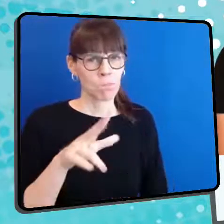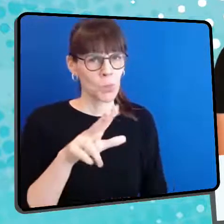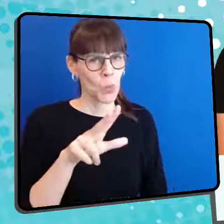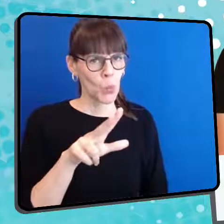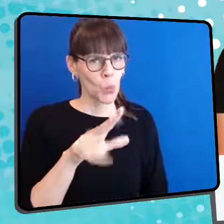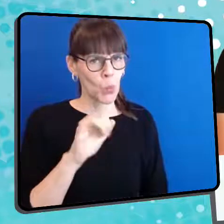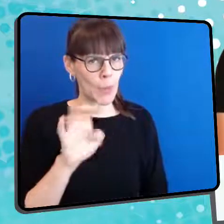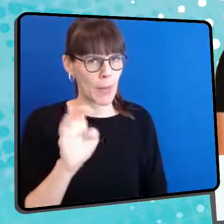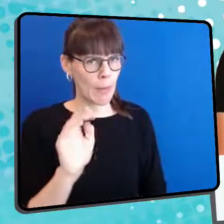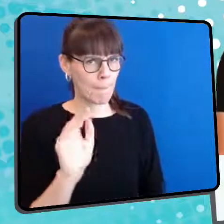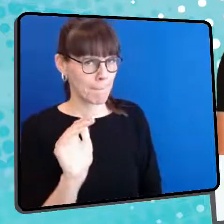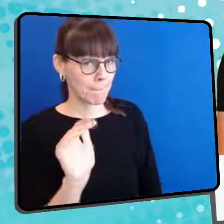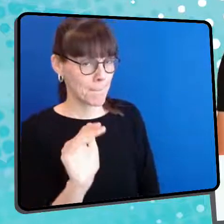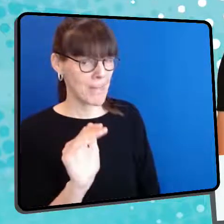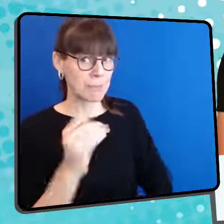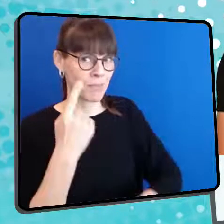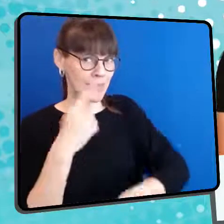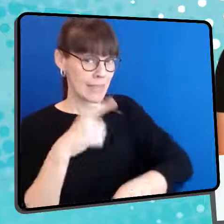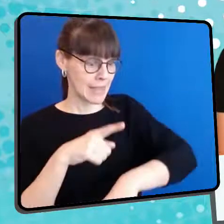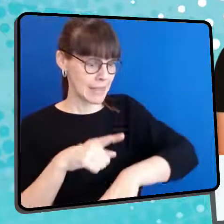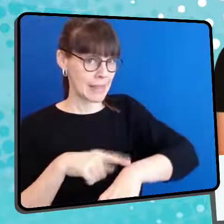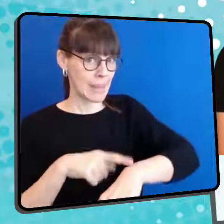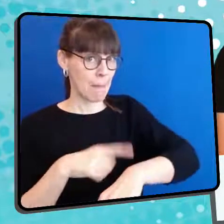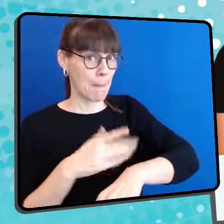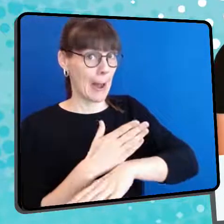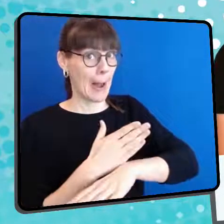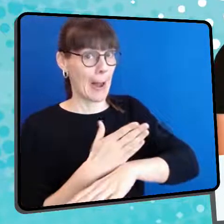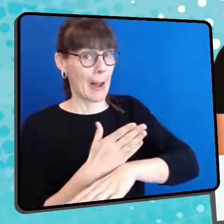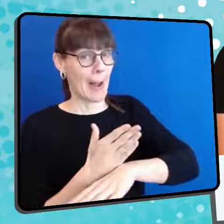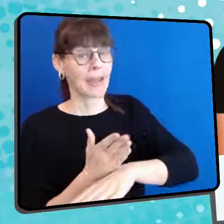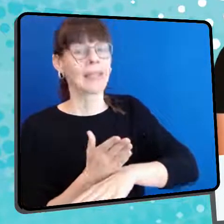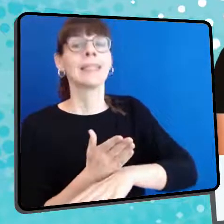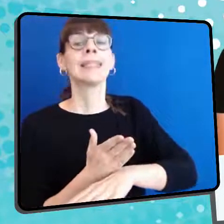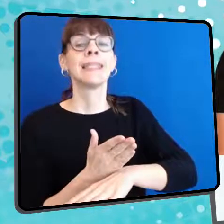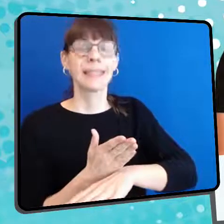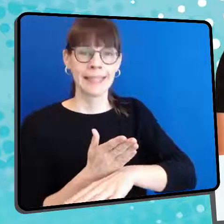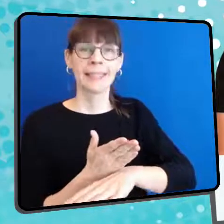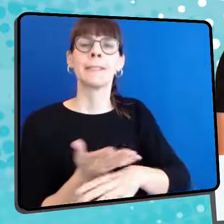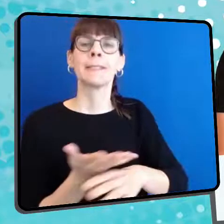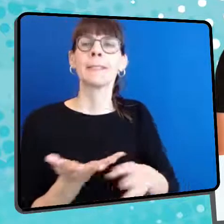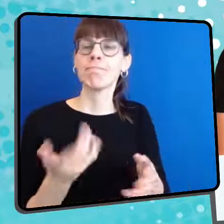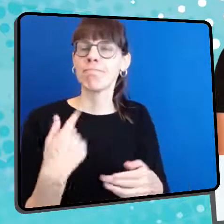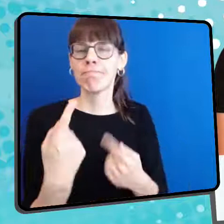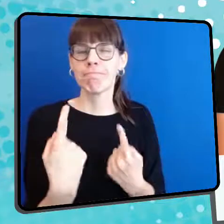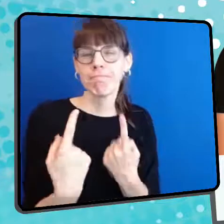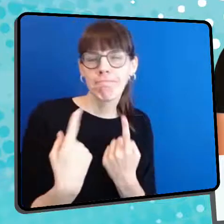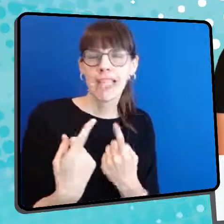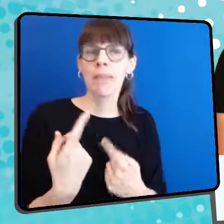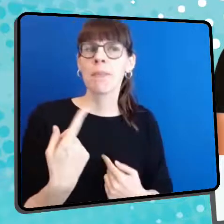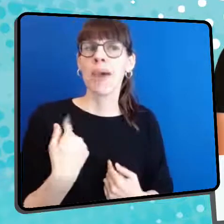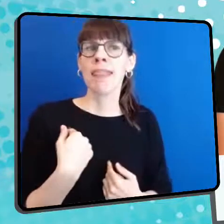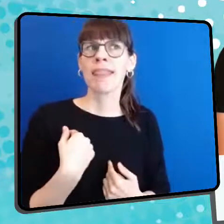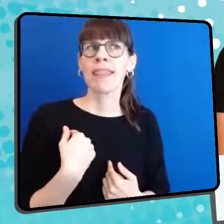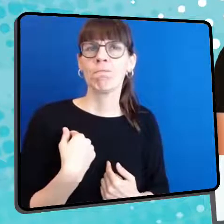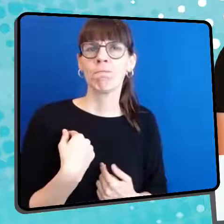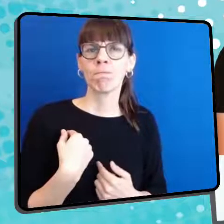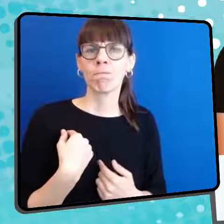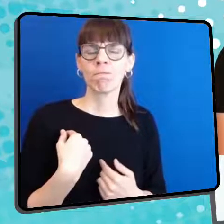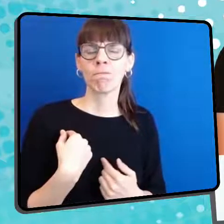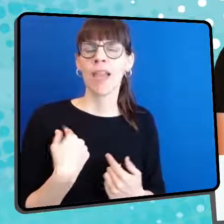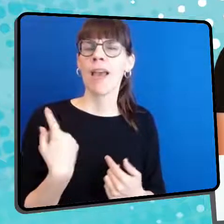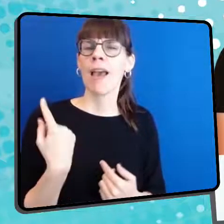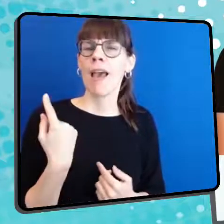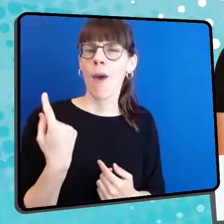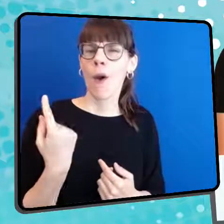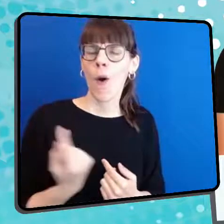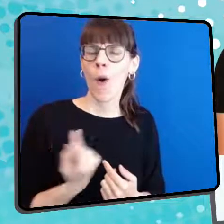on our chat with you. We kind of always end our guest talk with what advice